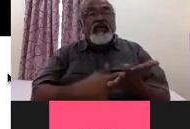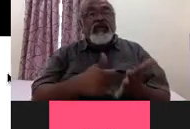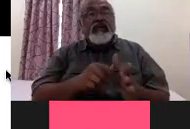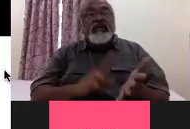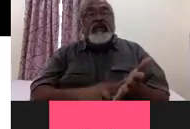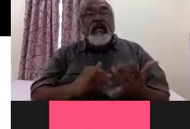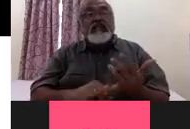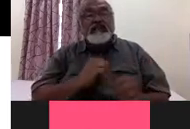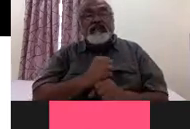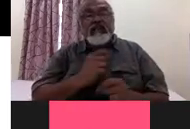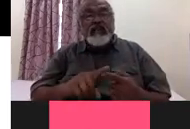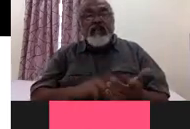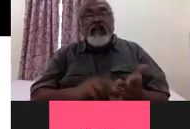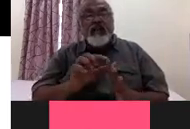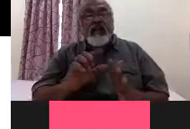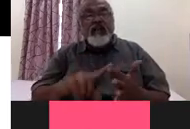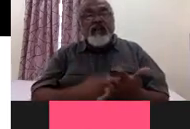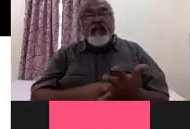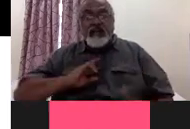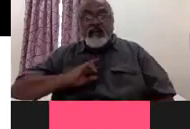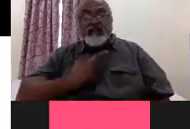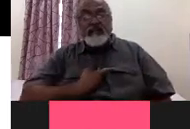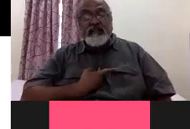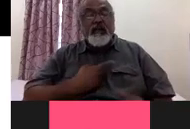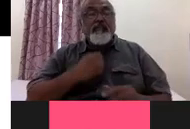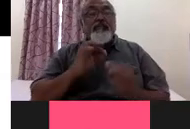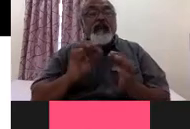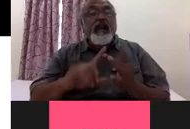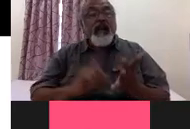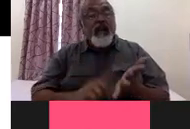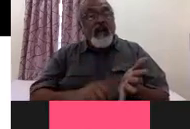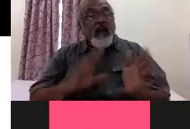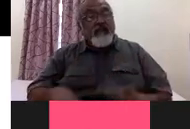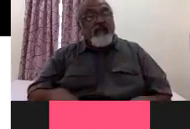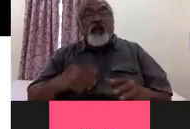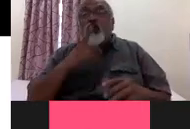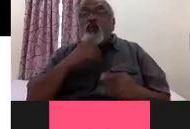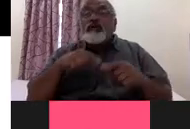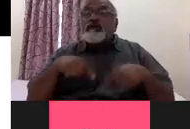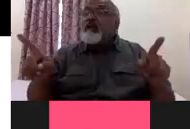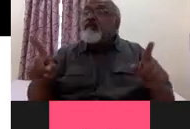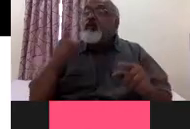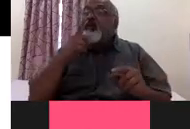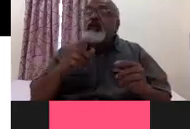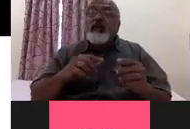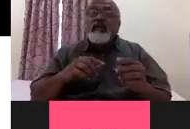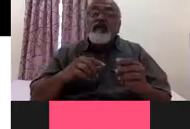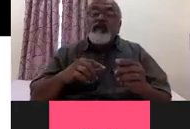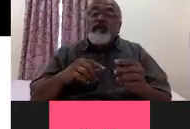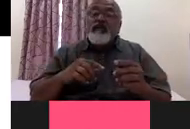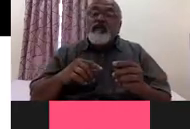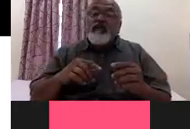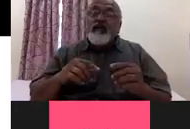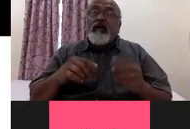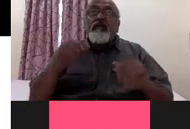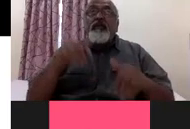this transgender bill, but the person for whom this bill is made, maybe the lawmaker were with the view